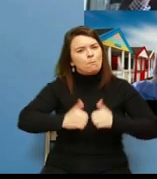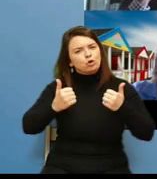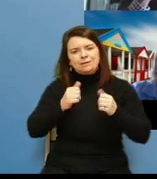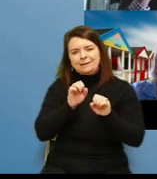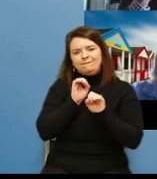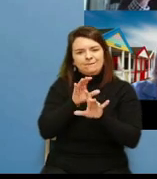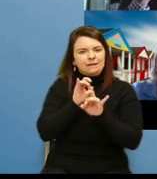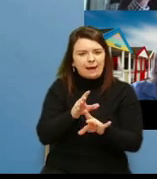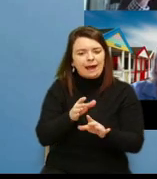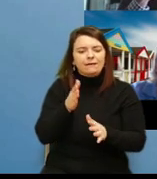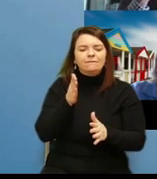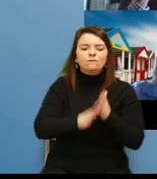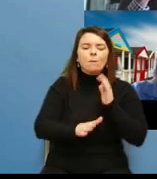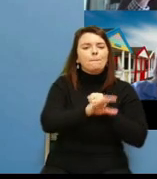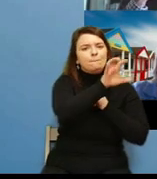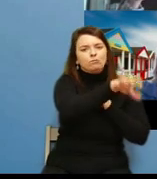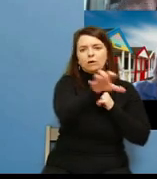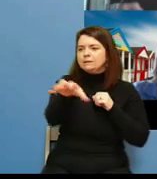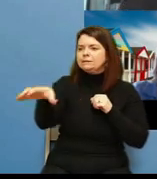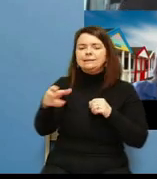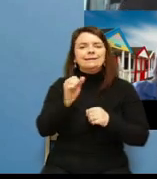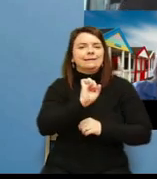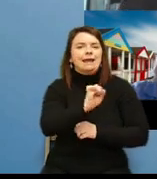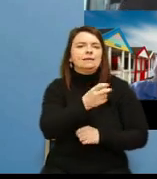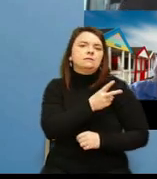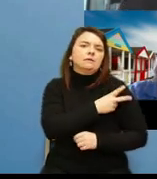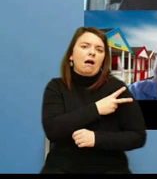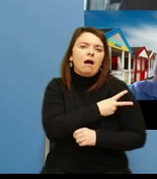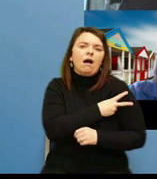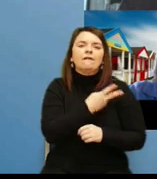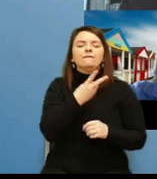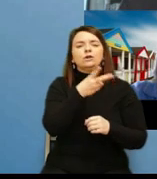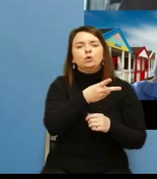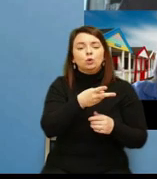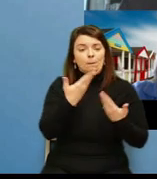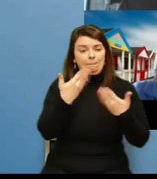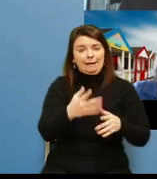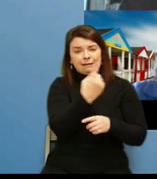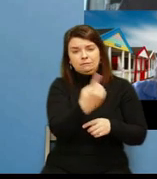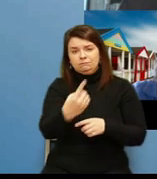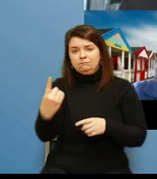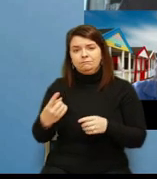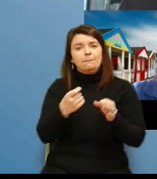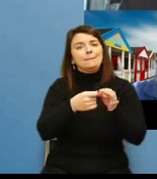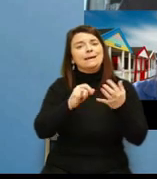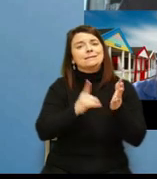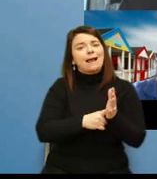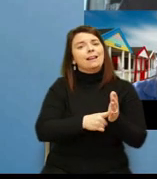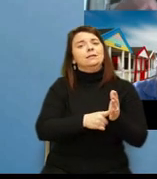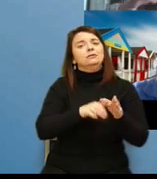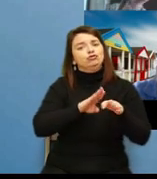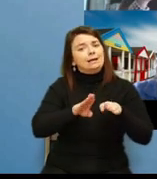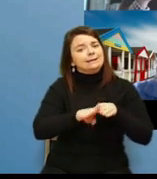a lot of positive feedback from practice staff who have taken up the offer to do